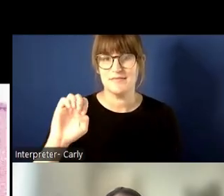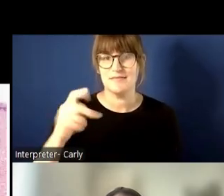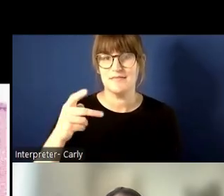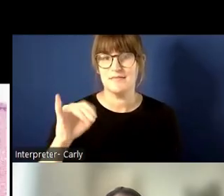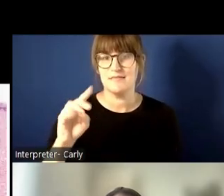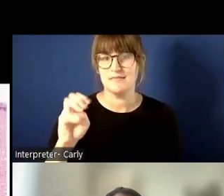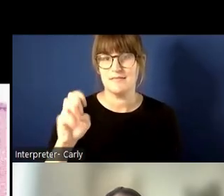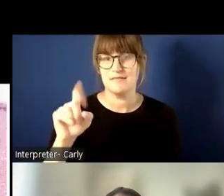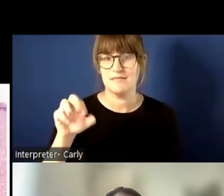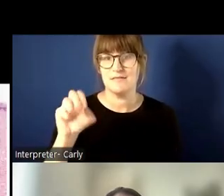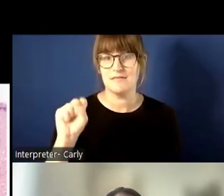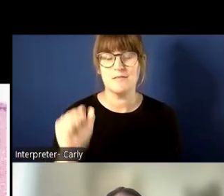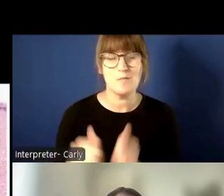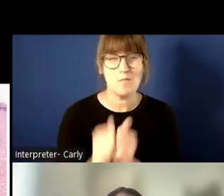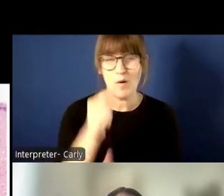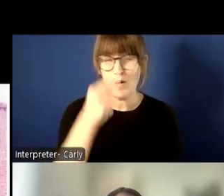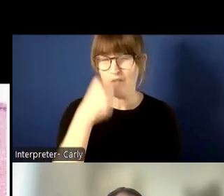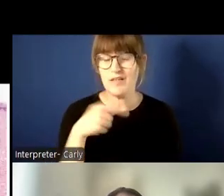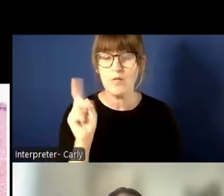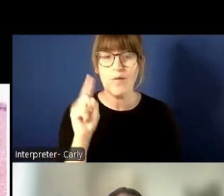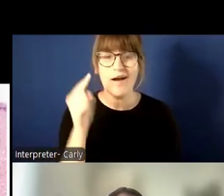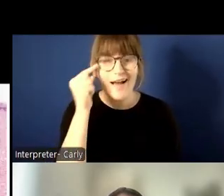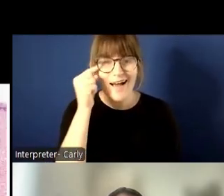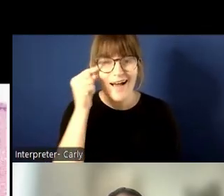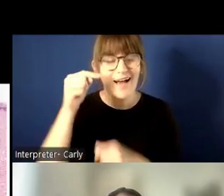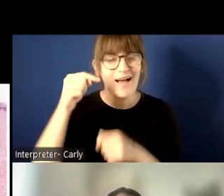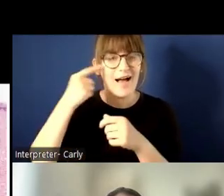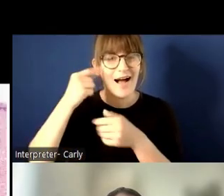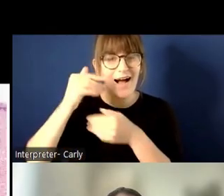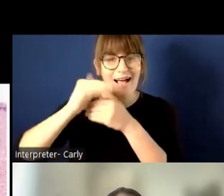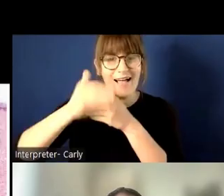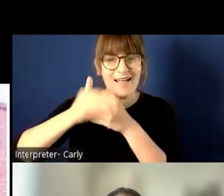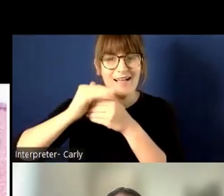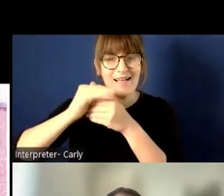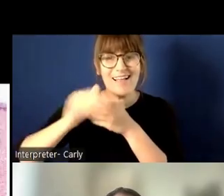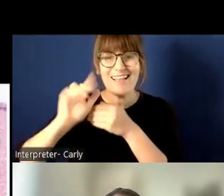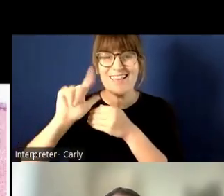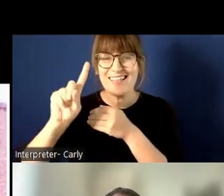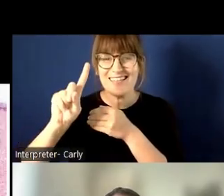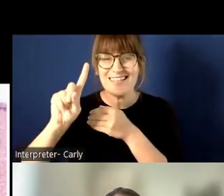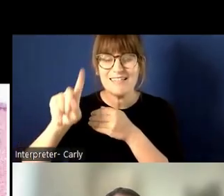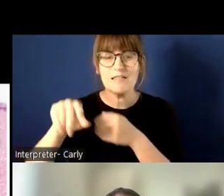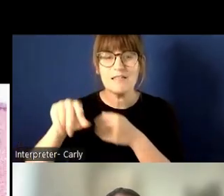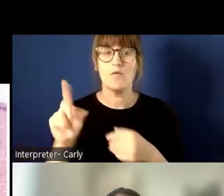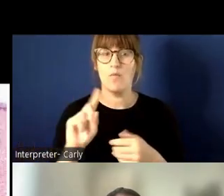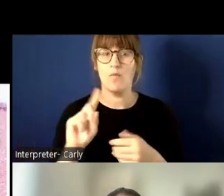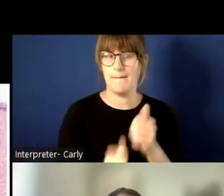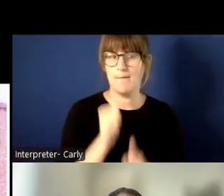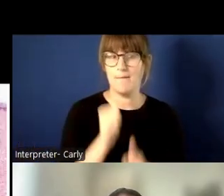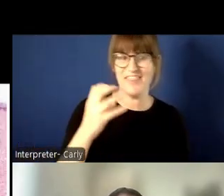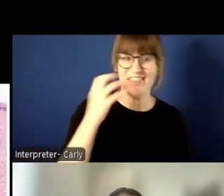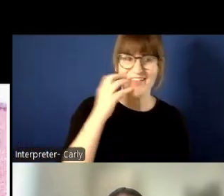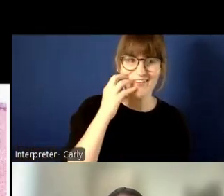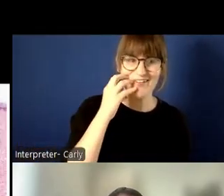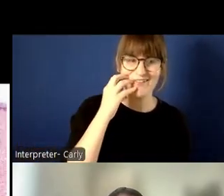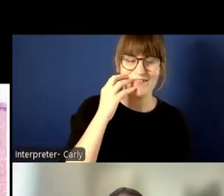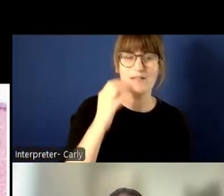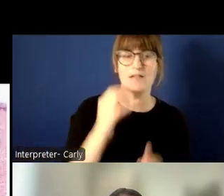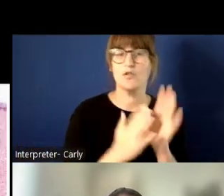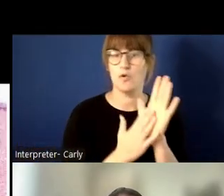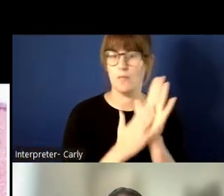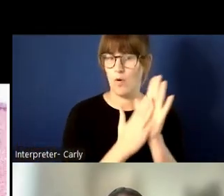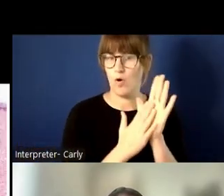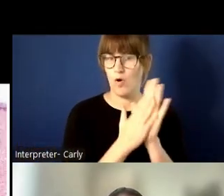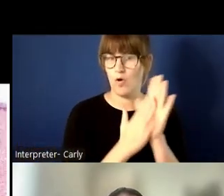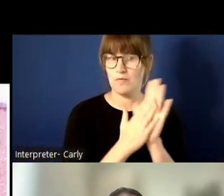on your eyelids. It's only about 0.05 to 0.5 millimeters thick. Where is your epidermis the thickest? It's the thickest on your palms and